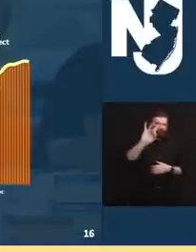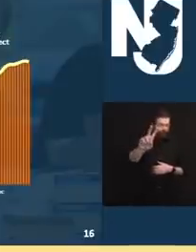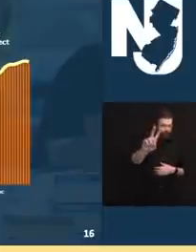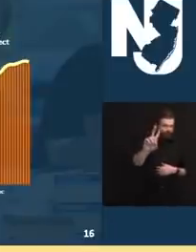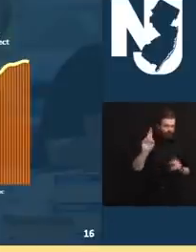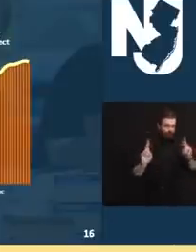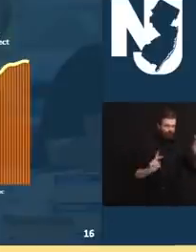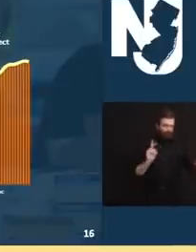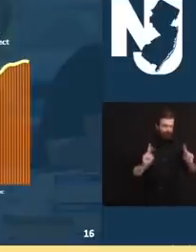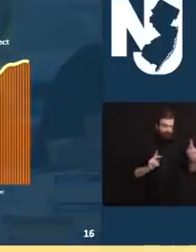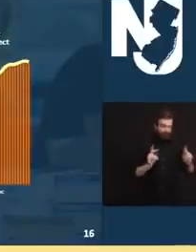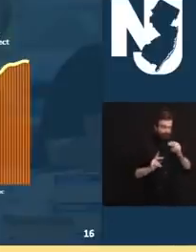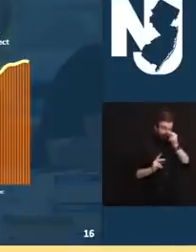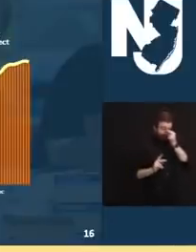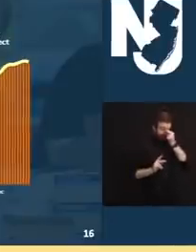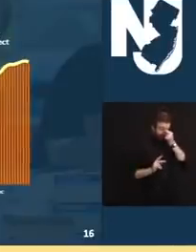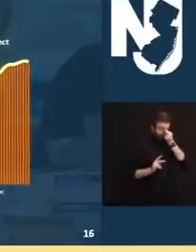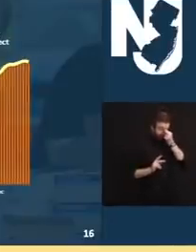Of that group,